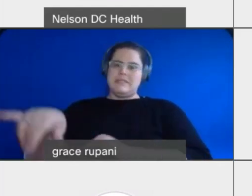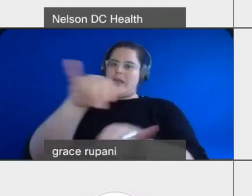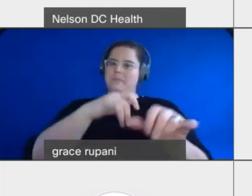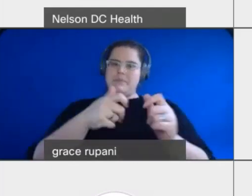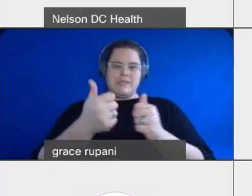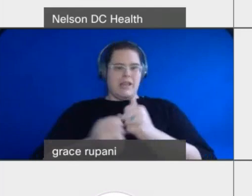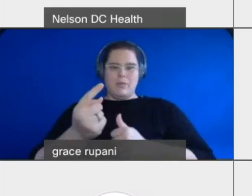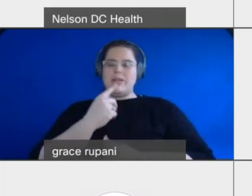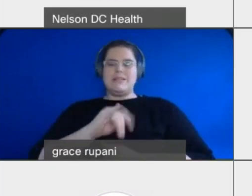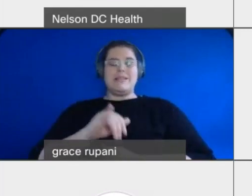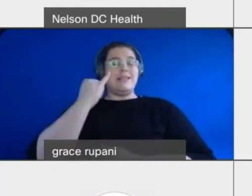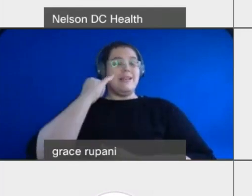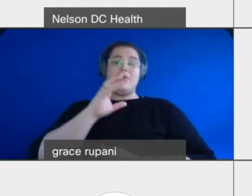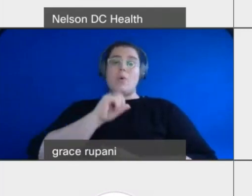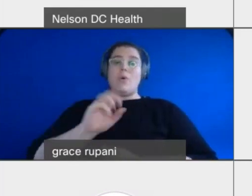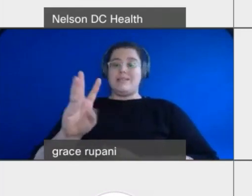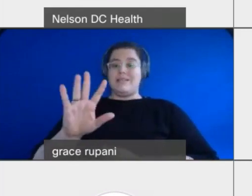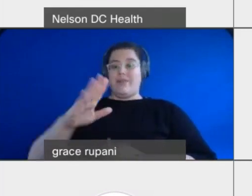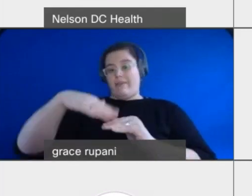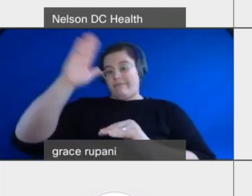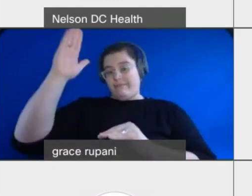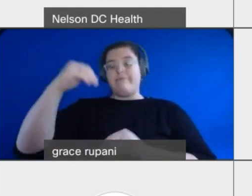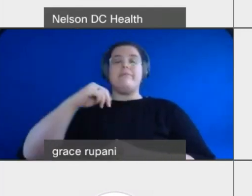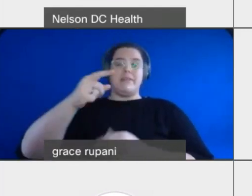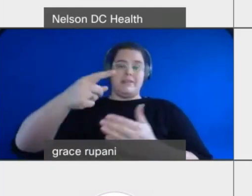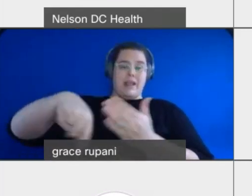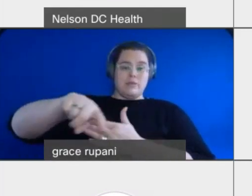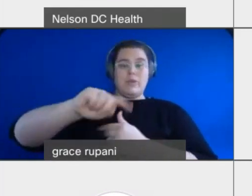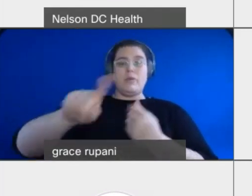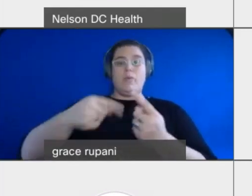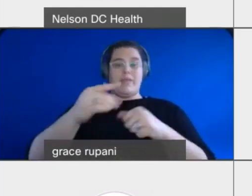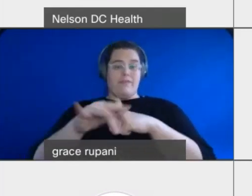to register when that group opens up to register. If a person has